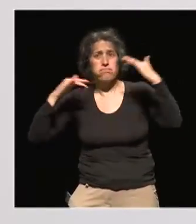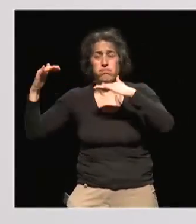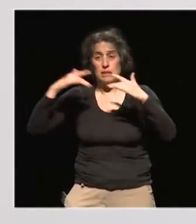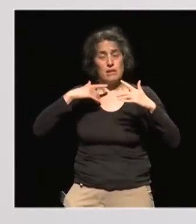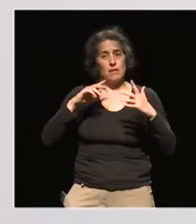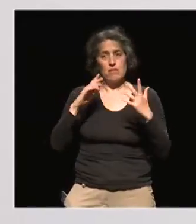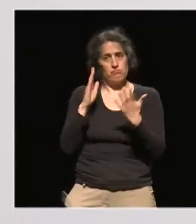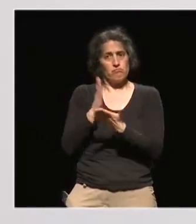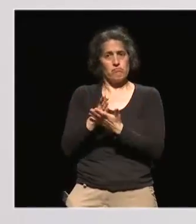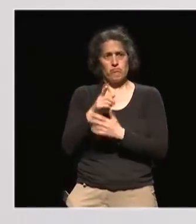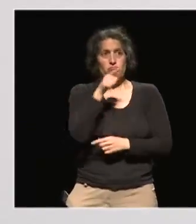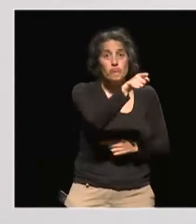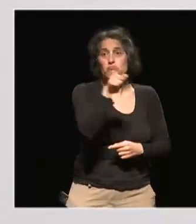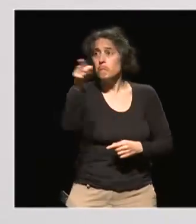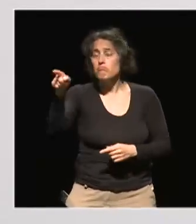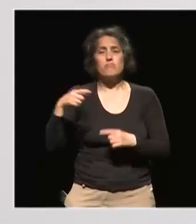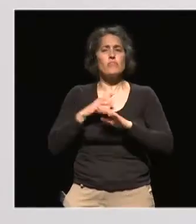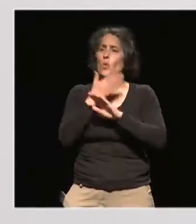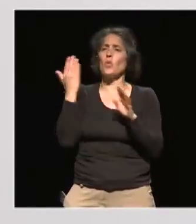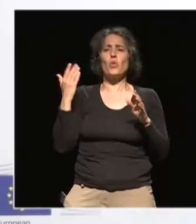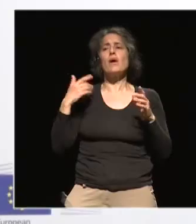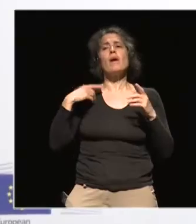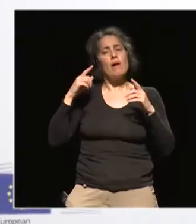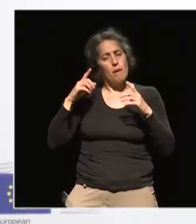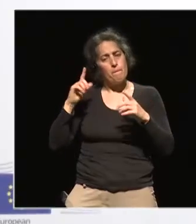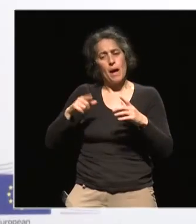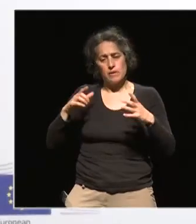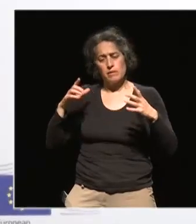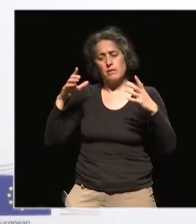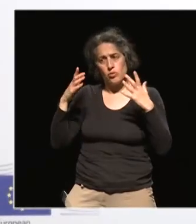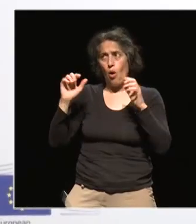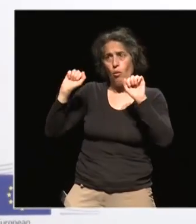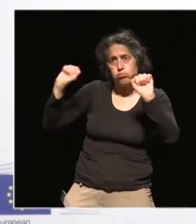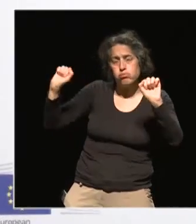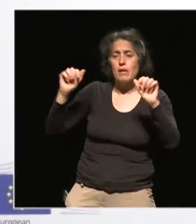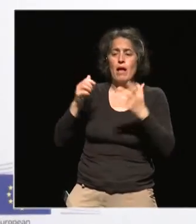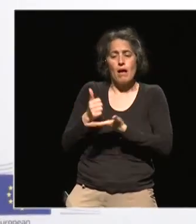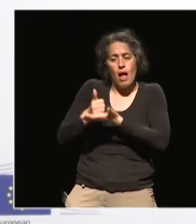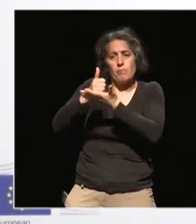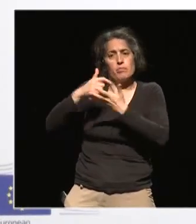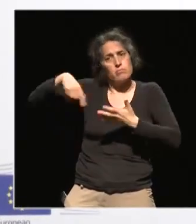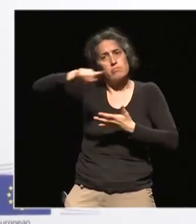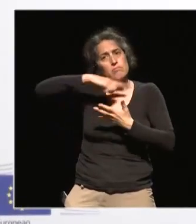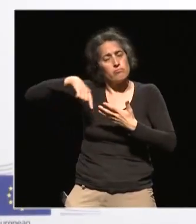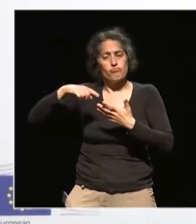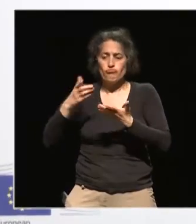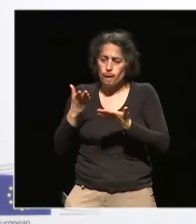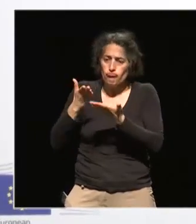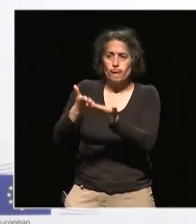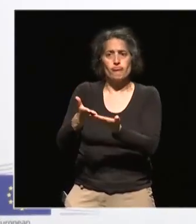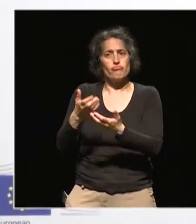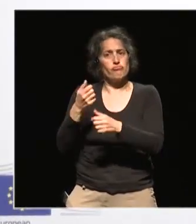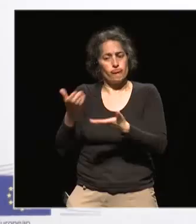must do our part. We must be willing to do our part, and we are. Okay, thank you. Carmen, I'm going to go to you next, because as an